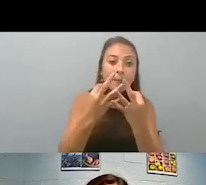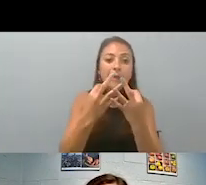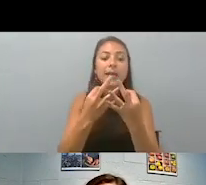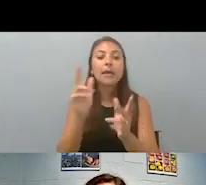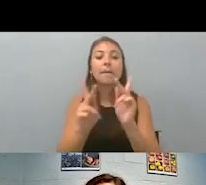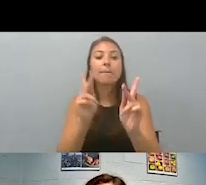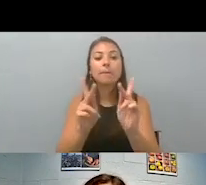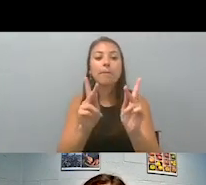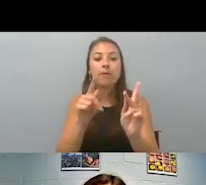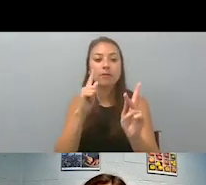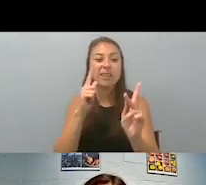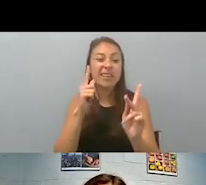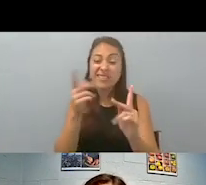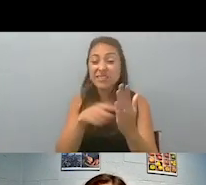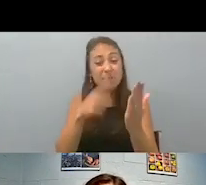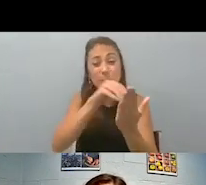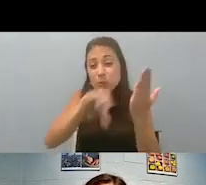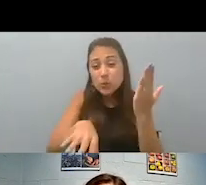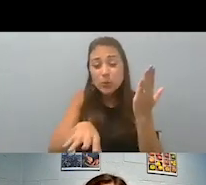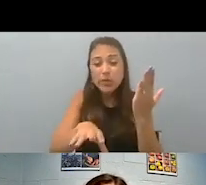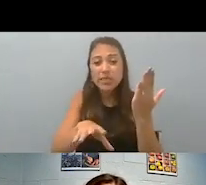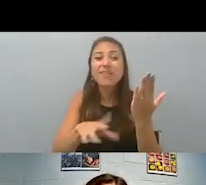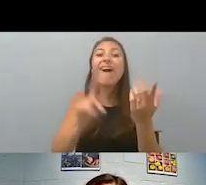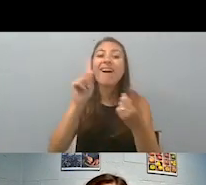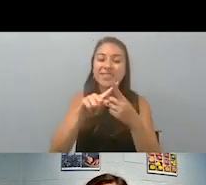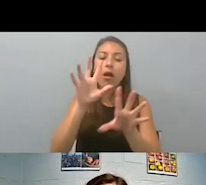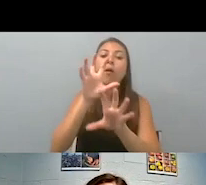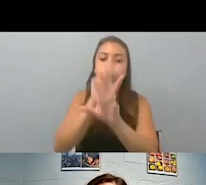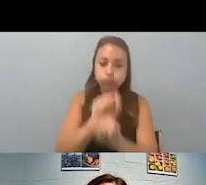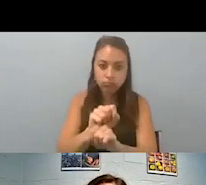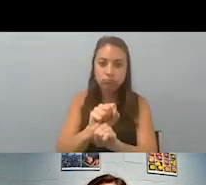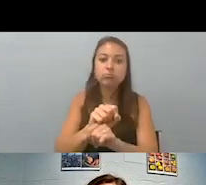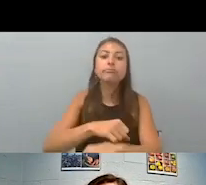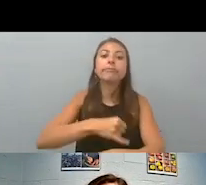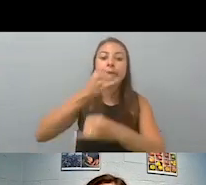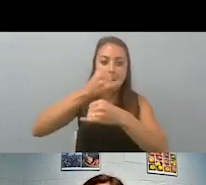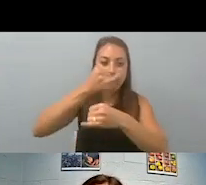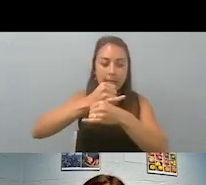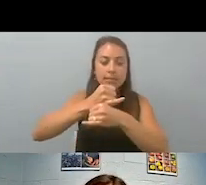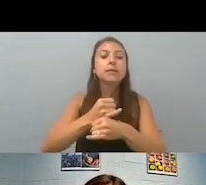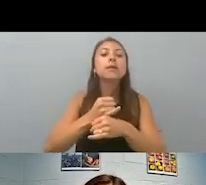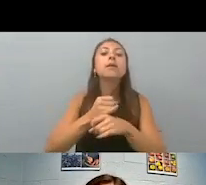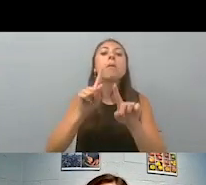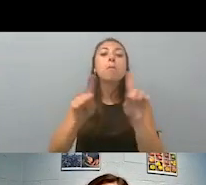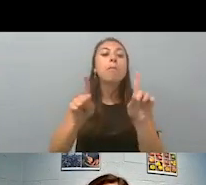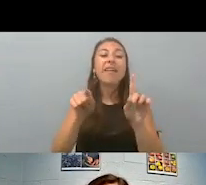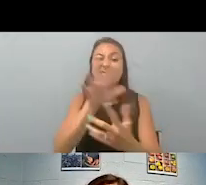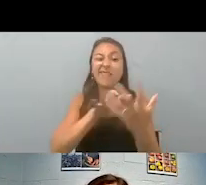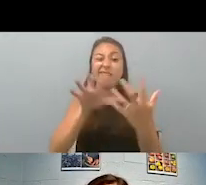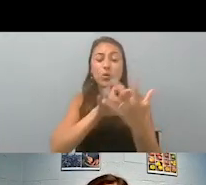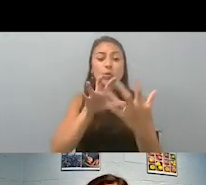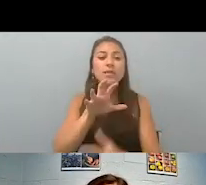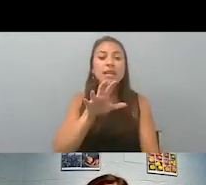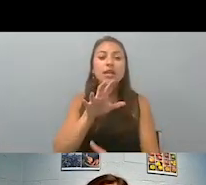in your situation, and even students for a little while before they get adjusted to being on campus, is what do all of these